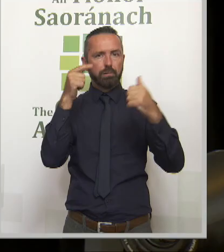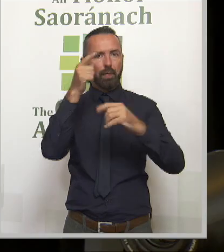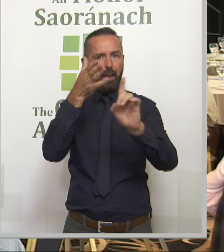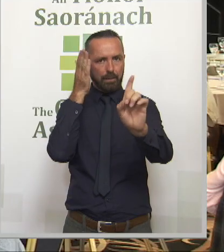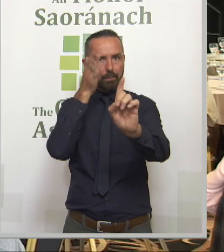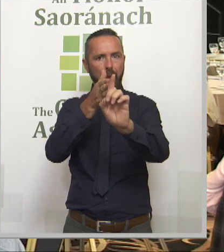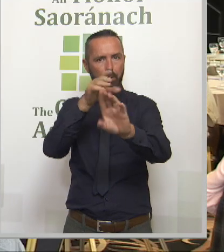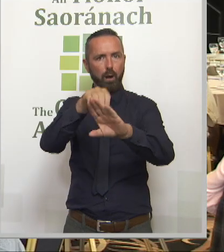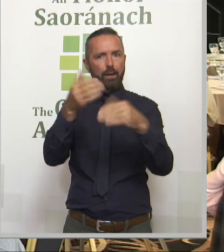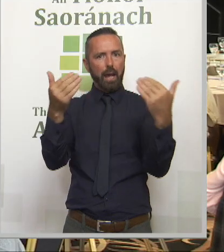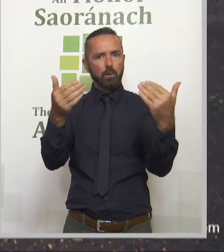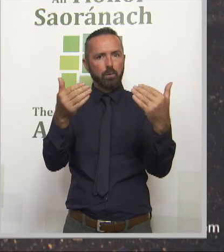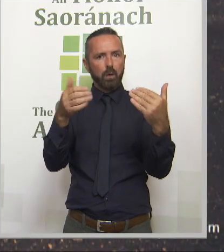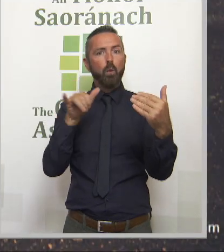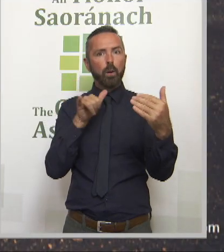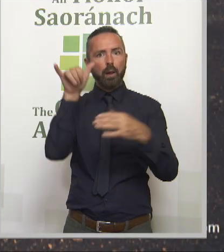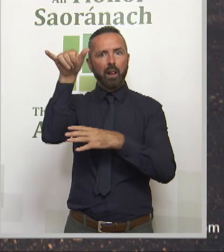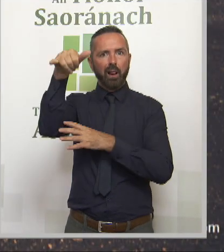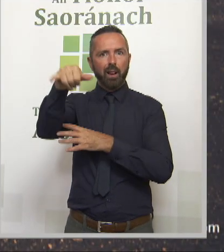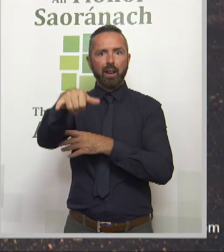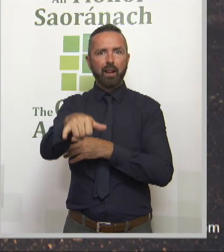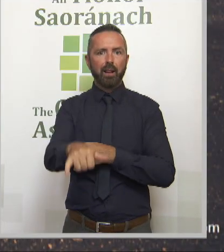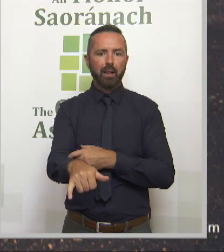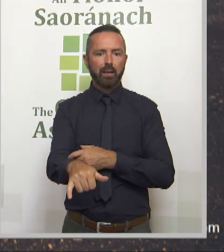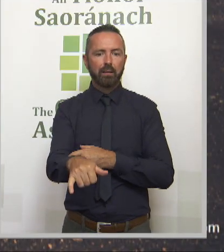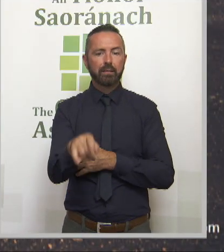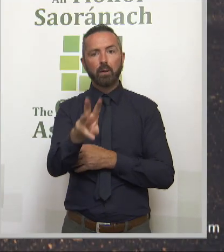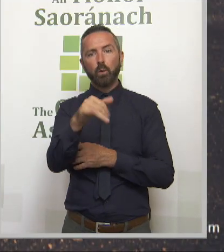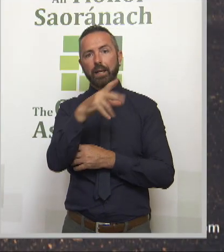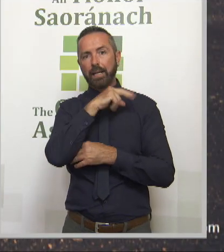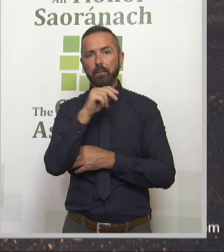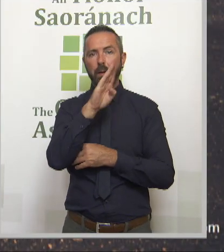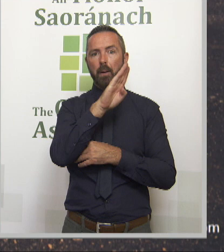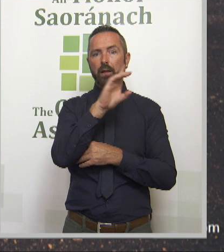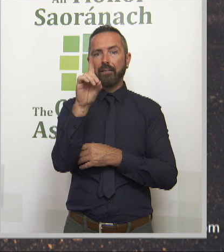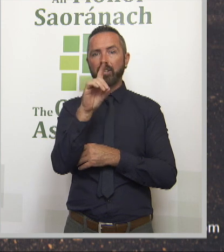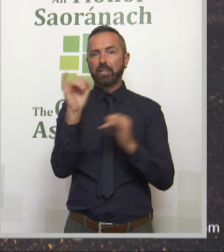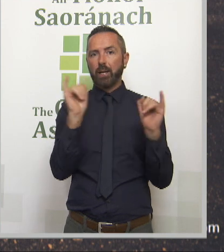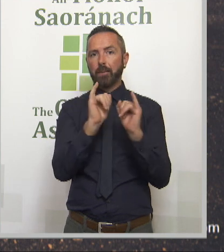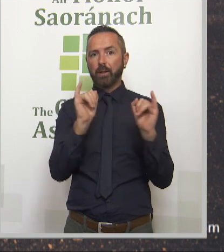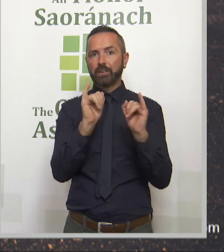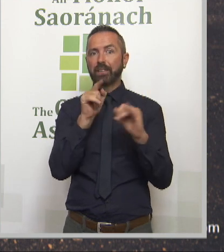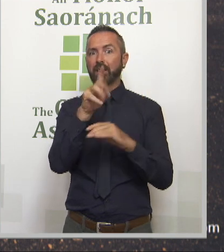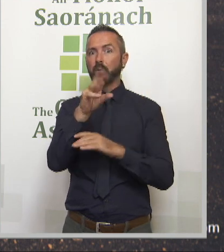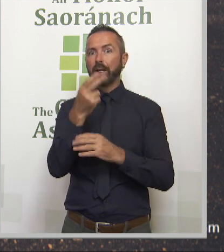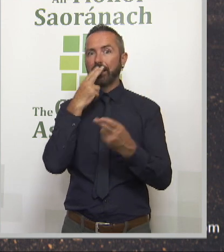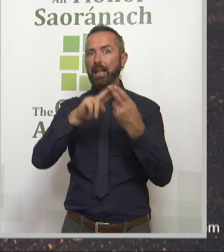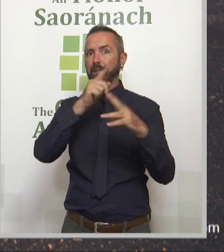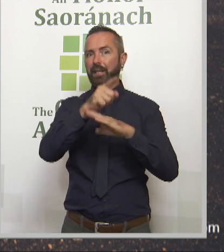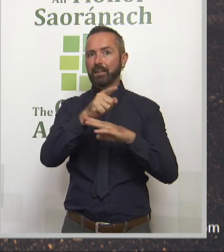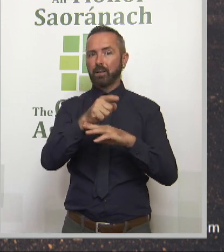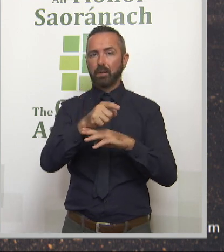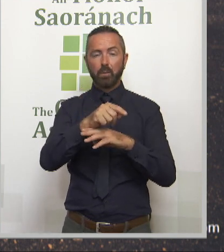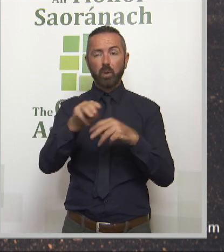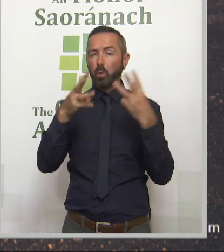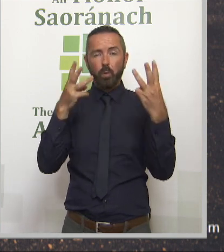we're on. All right, so it's not called a biodiversity emergency for nothing. And obviously that's not what we want, and it's really urgent